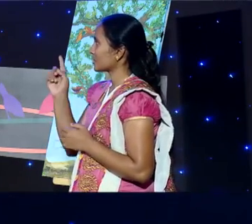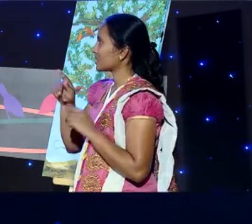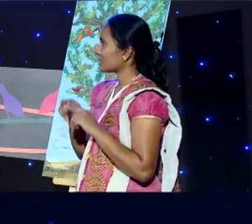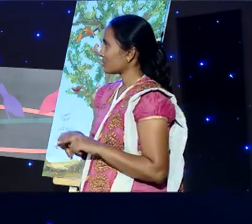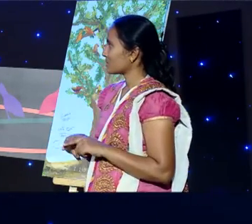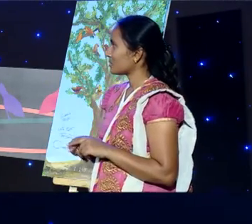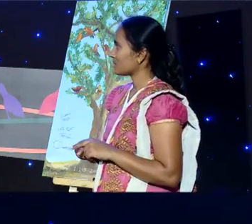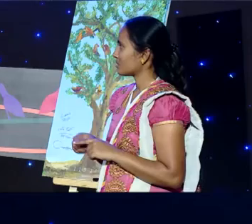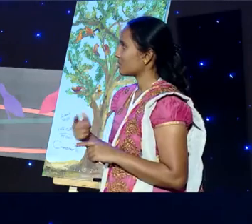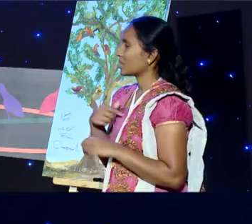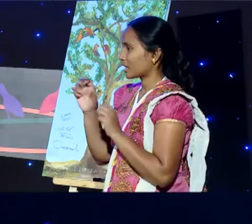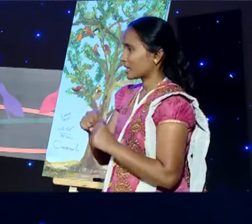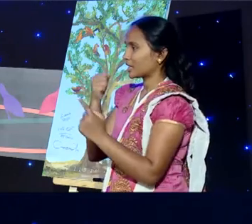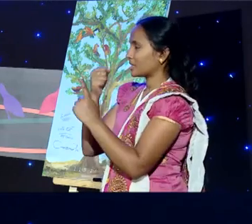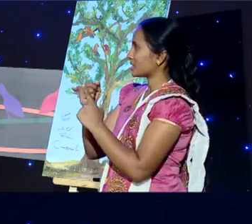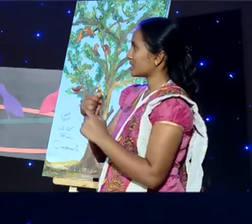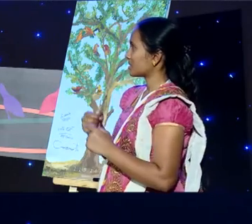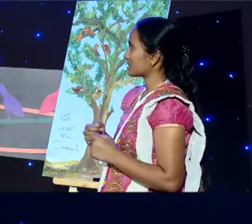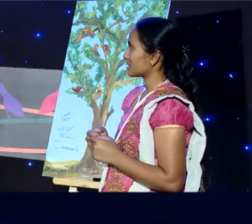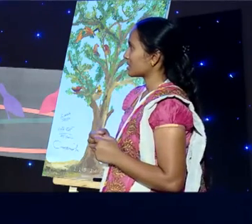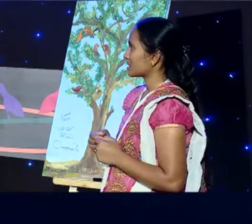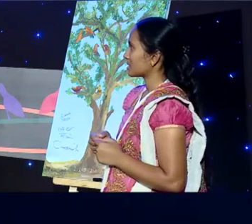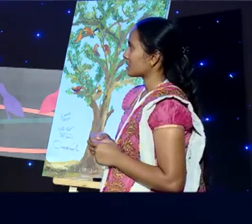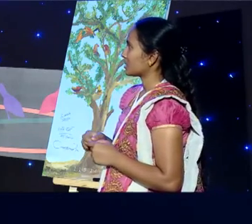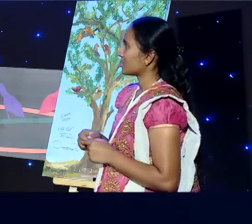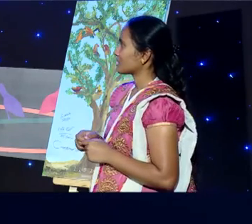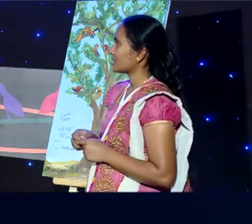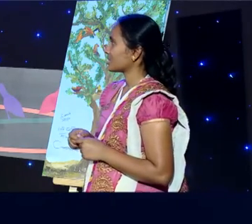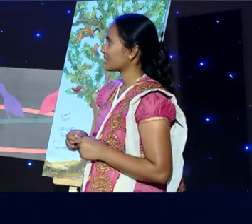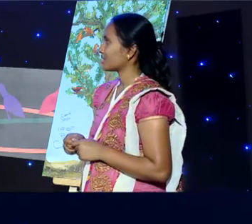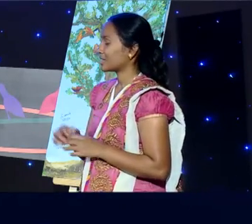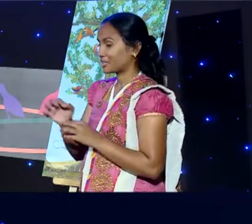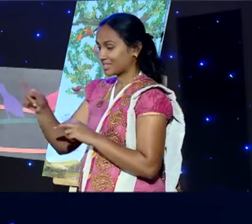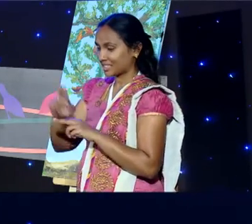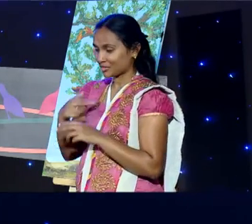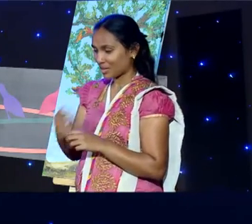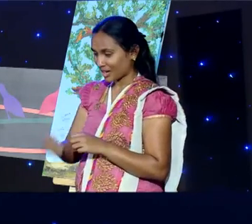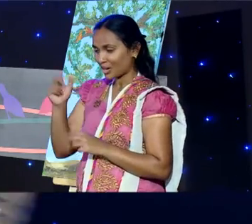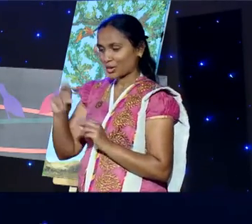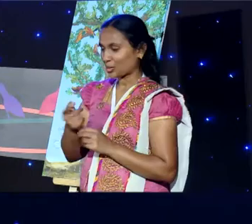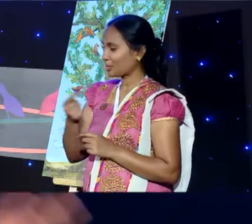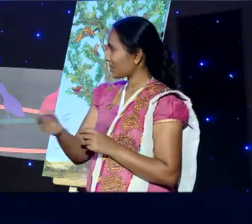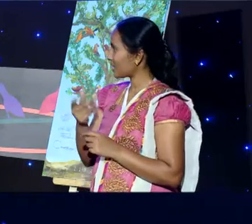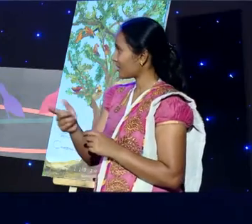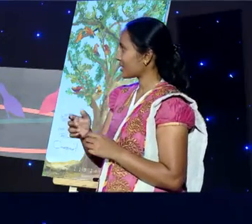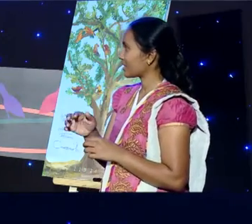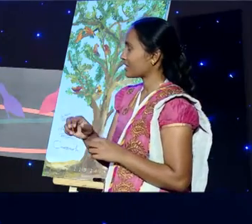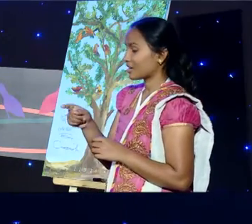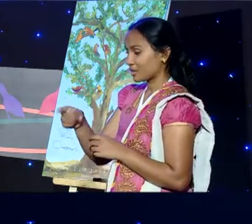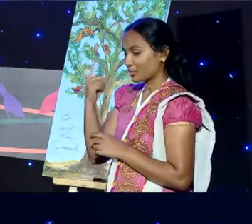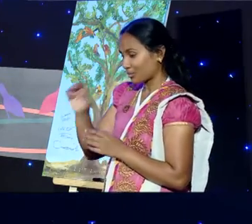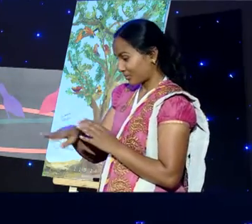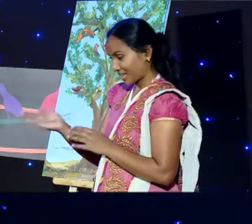Bhai, says, I will break the stalemate. You sit in my rickshaw, no charge. No charge because someone before you has paid for